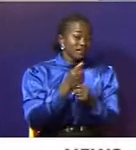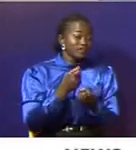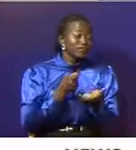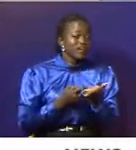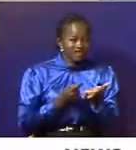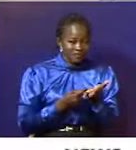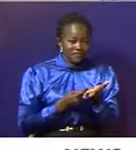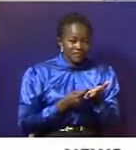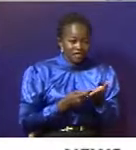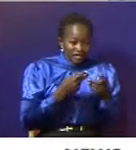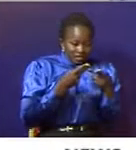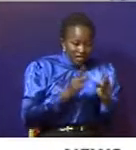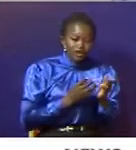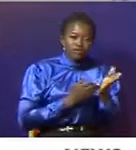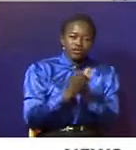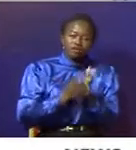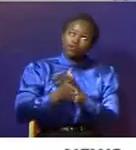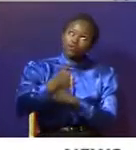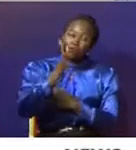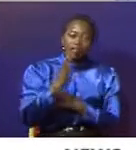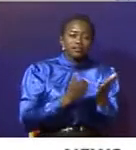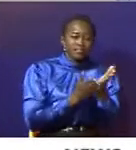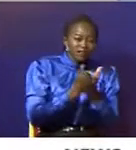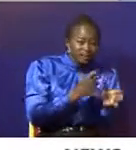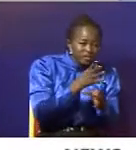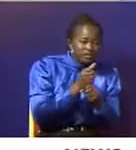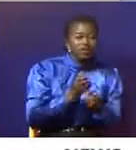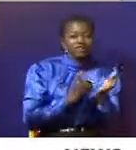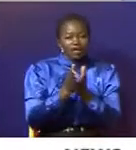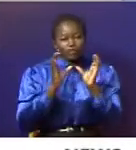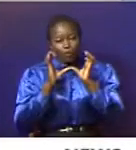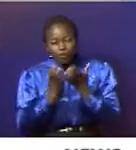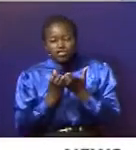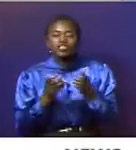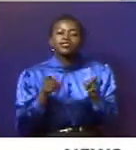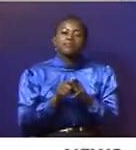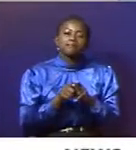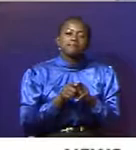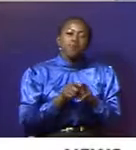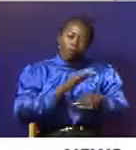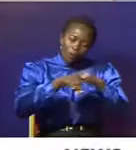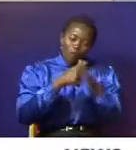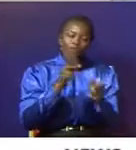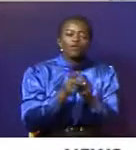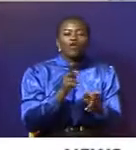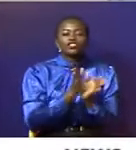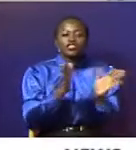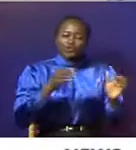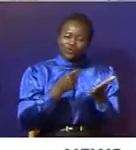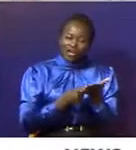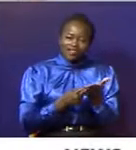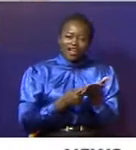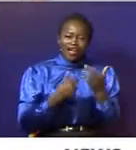which starts with serving Allah, serving our association, serving our communities, and serving our people, all people in Uganda, in the health